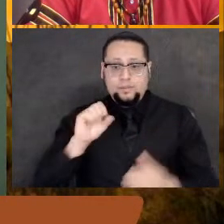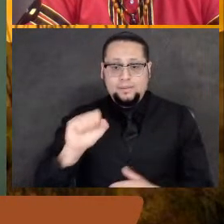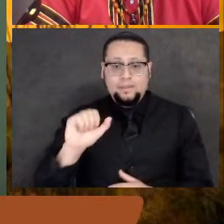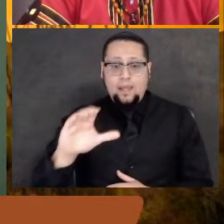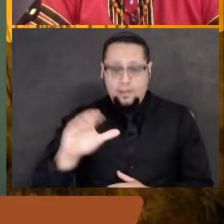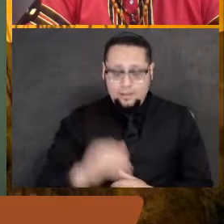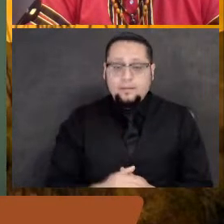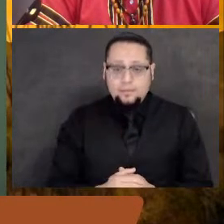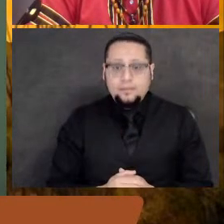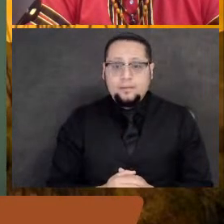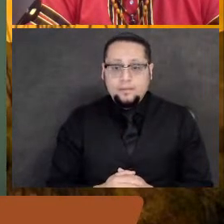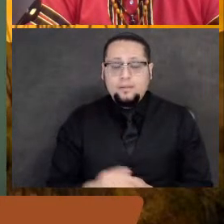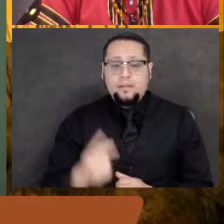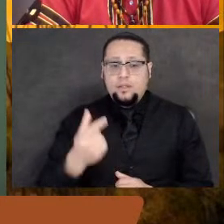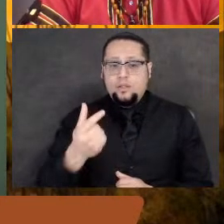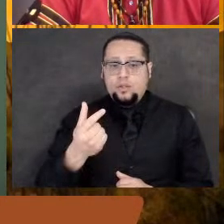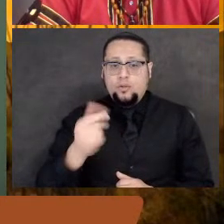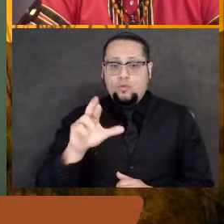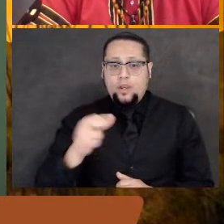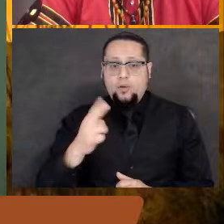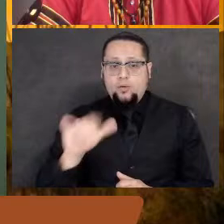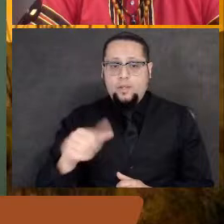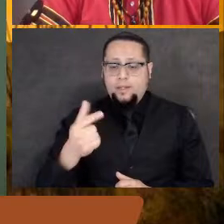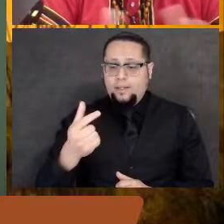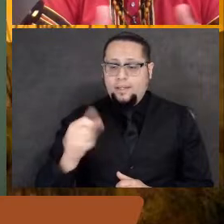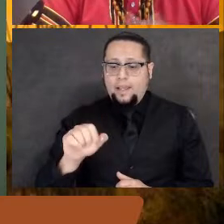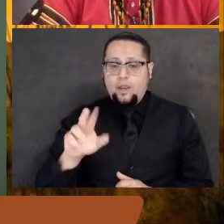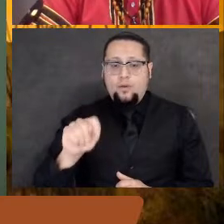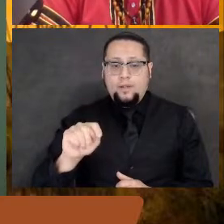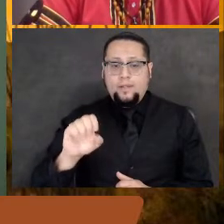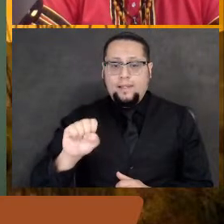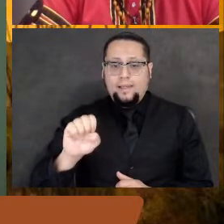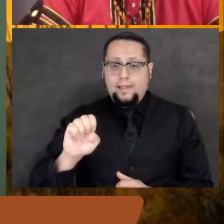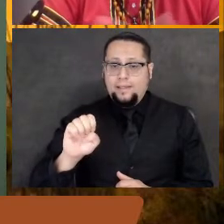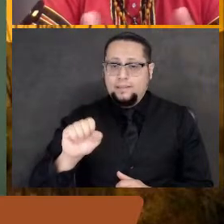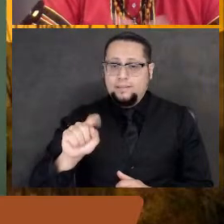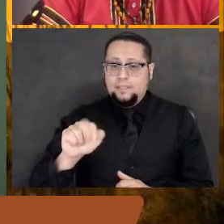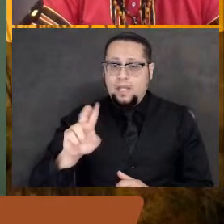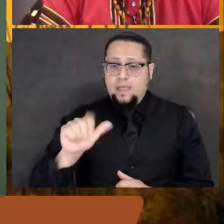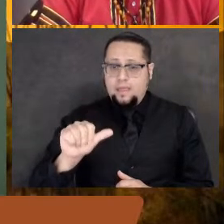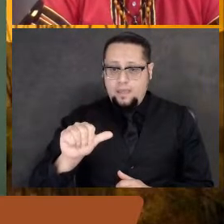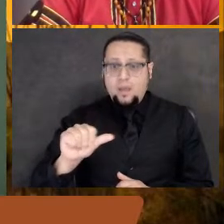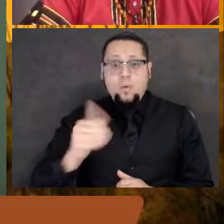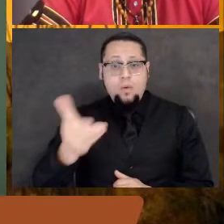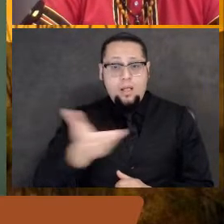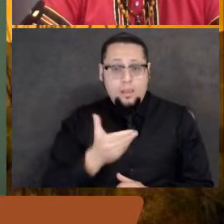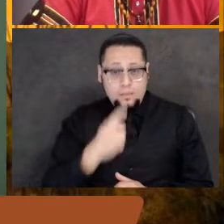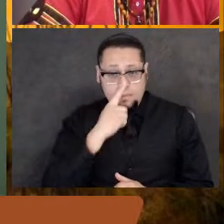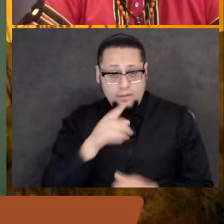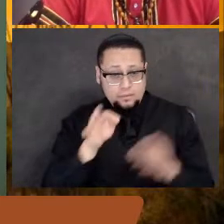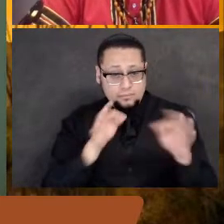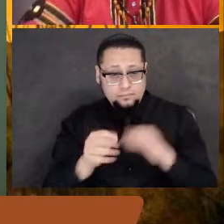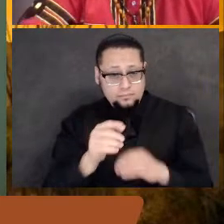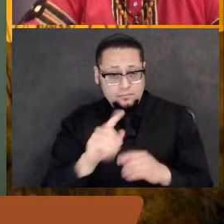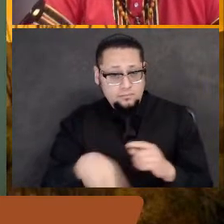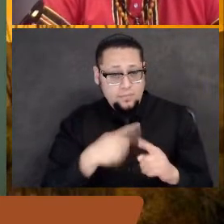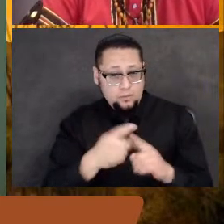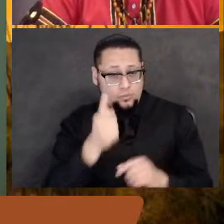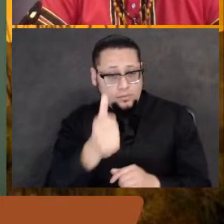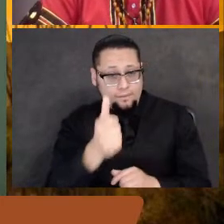is Gregory Garrett Estrada. Thank you. Welcome. Welcome. If you can tell us a little bit about yourself as well, Gregory.